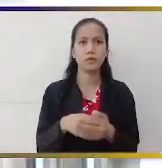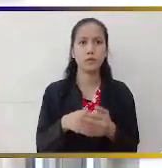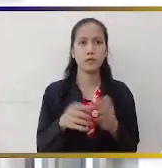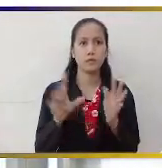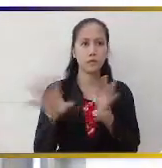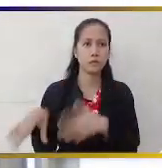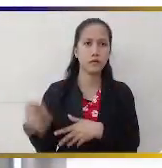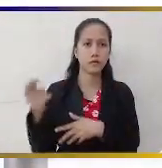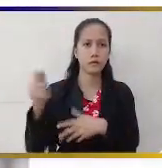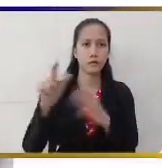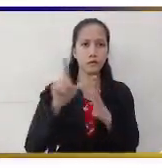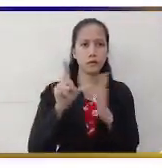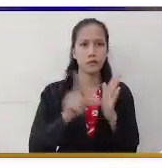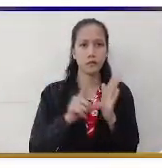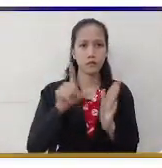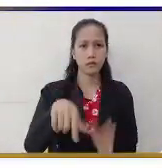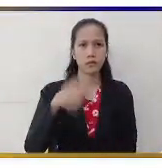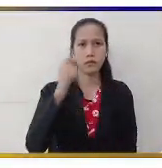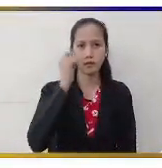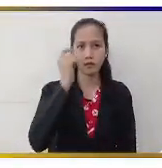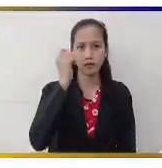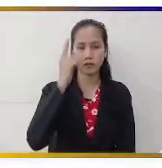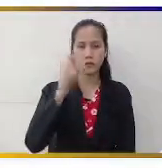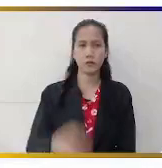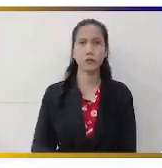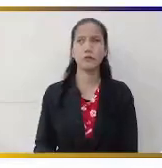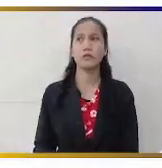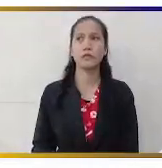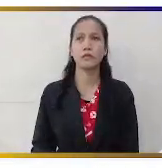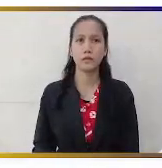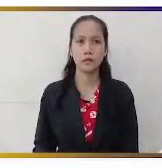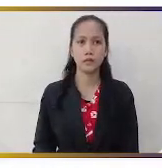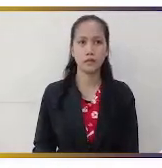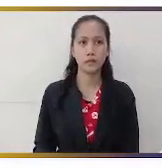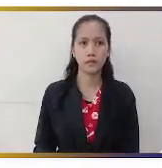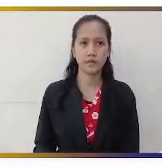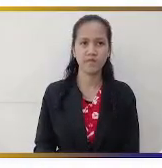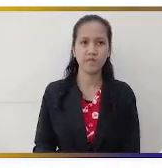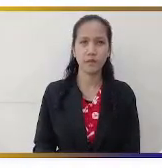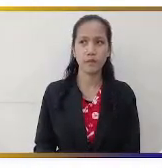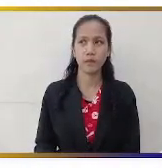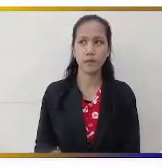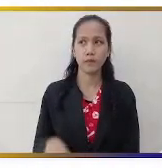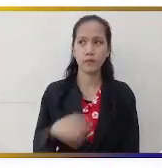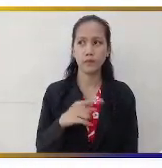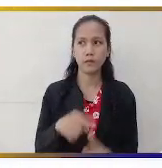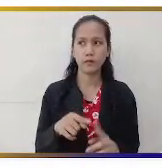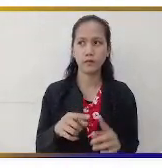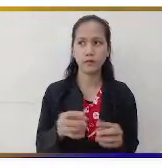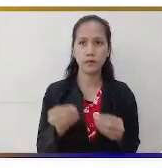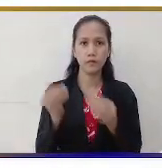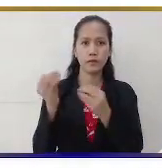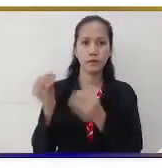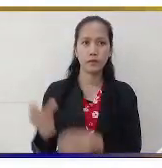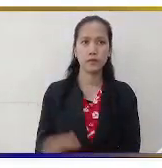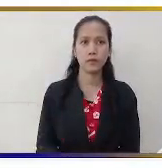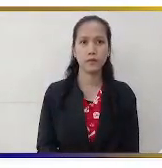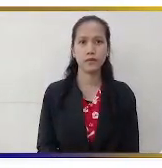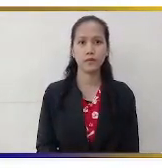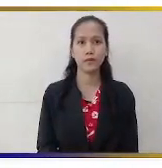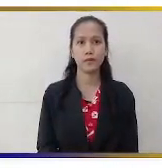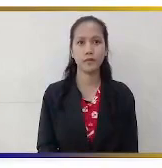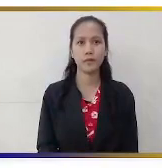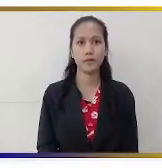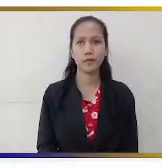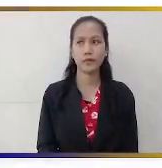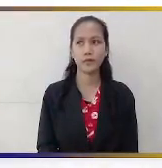this. Watch this. Watch this. Giving. If you give, you get back.